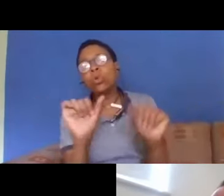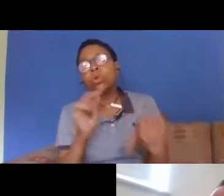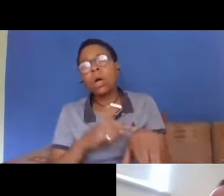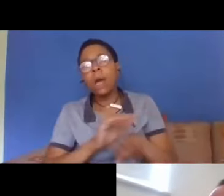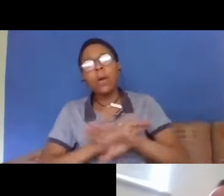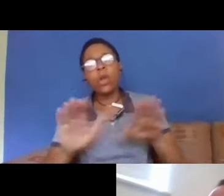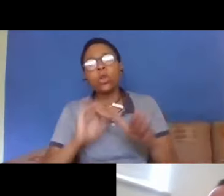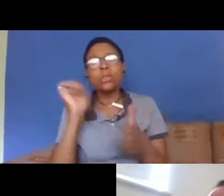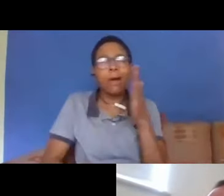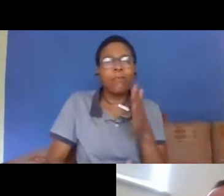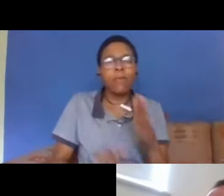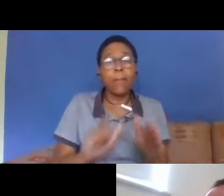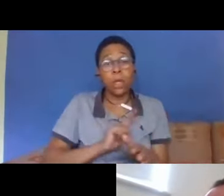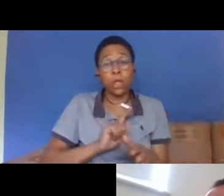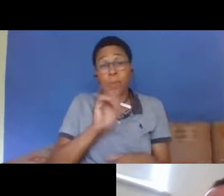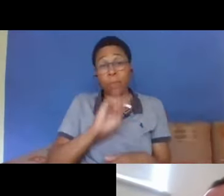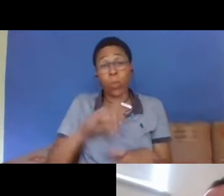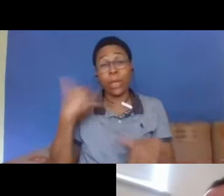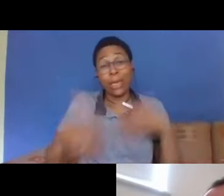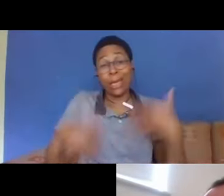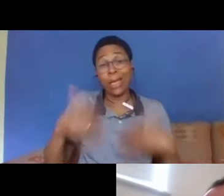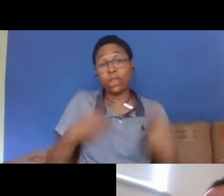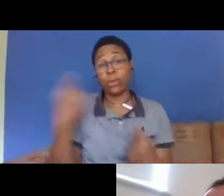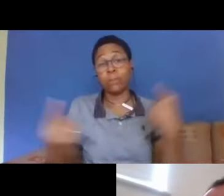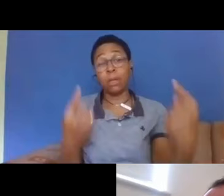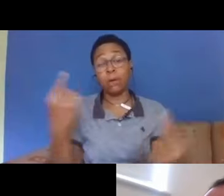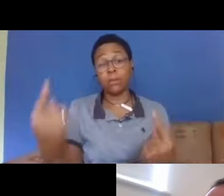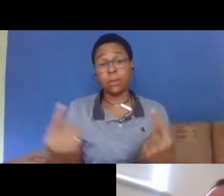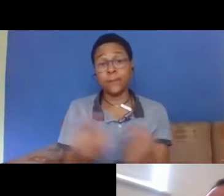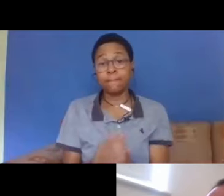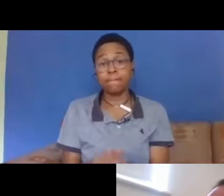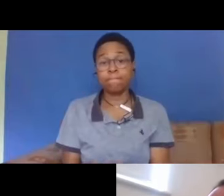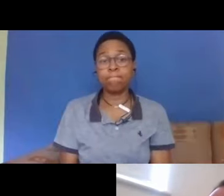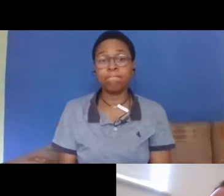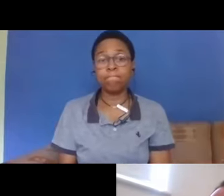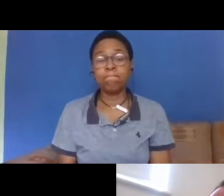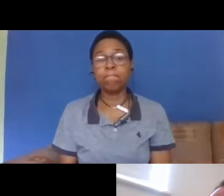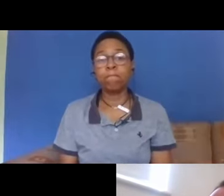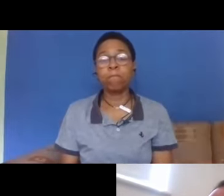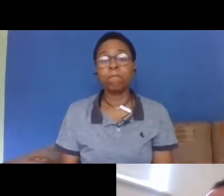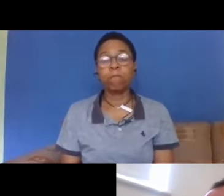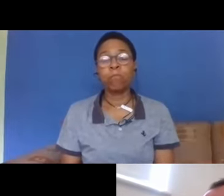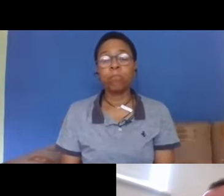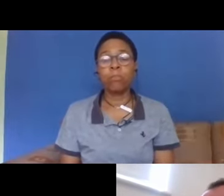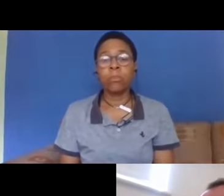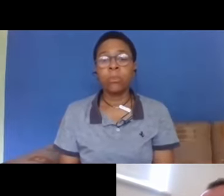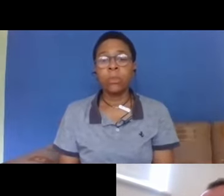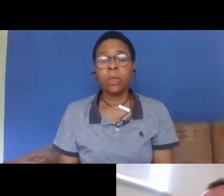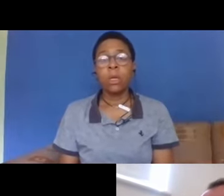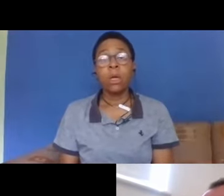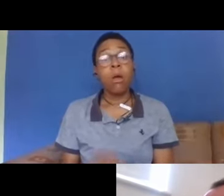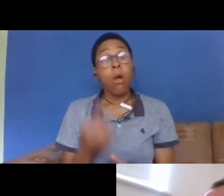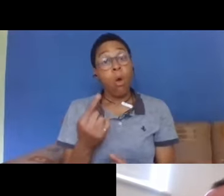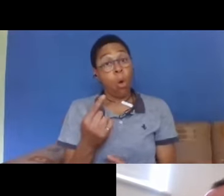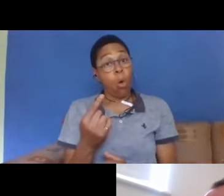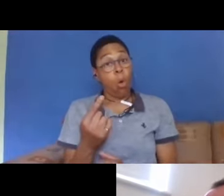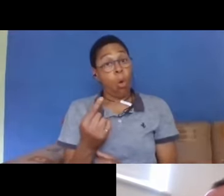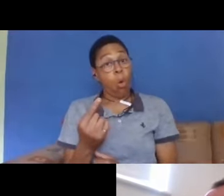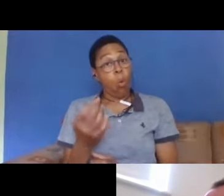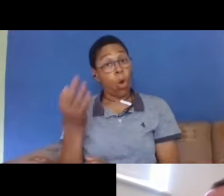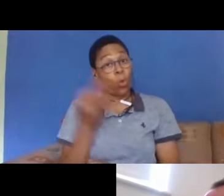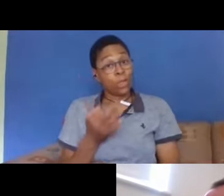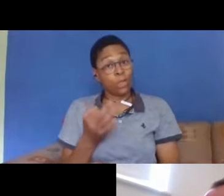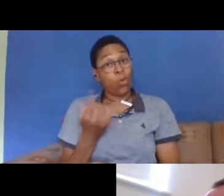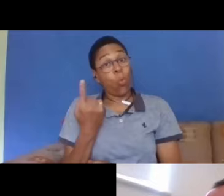Thanks, Kim, for that too. So Roger, there's one here for you from Dee Lanning, who says, I've been challenged by a member of my dance